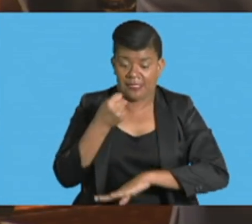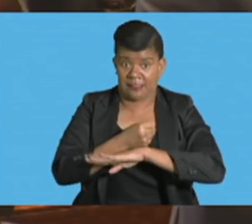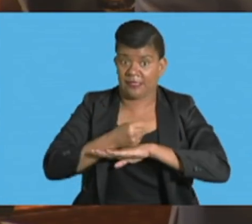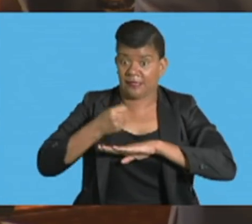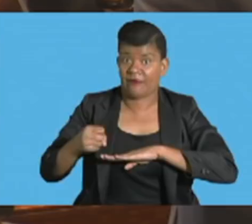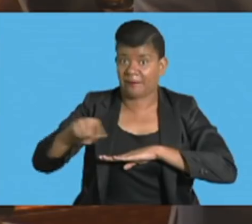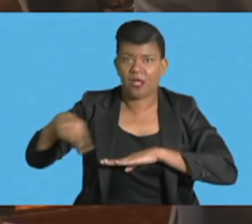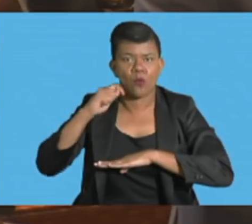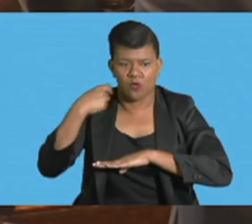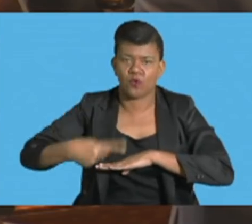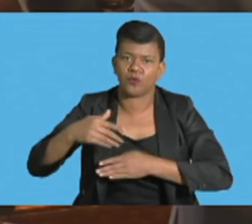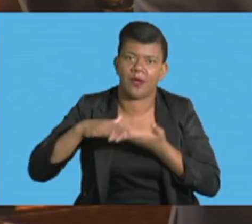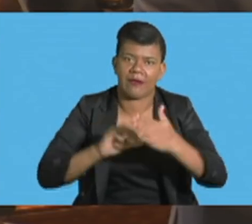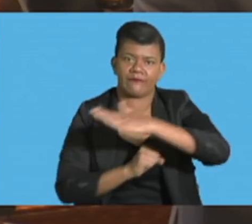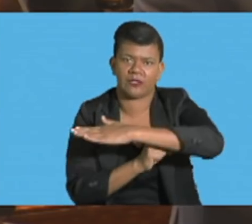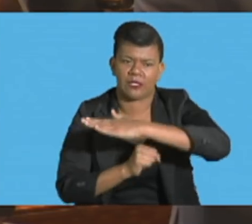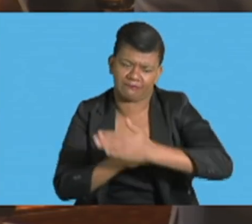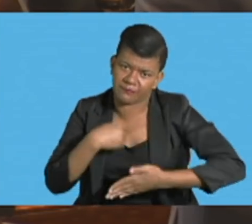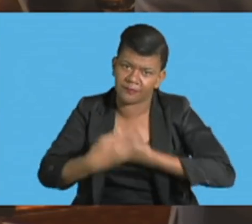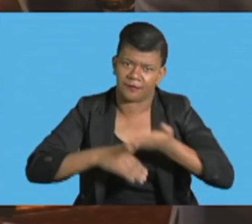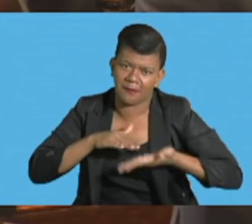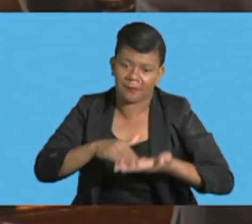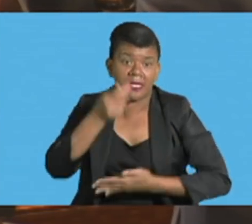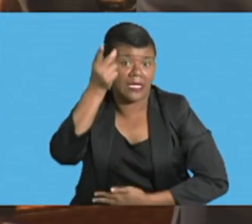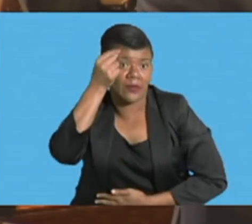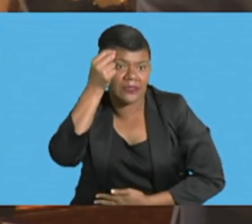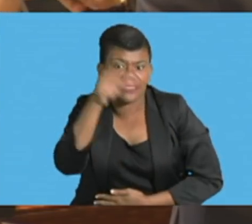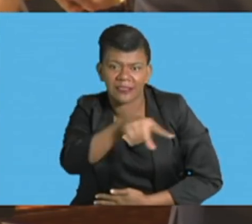to keep faith the Fijians who make up this industry,